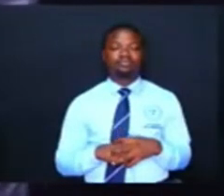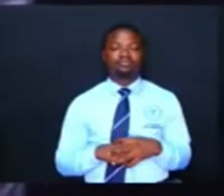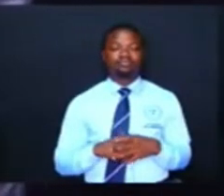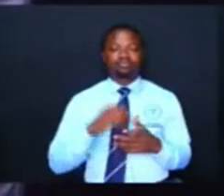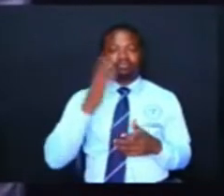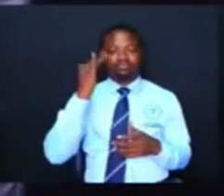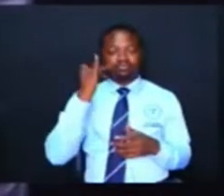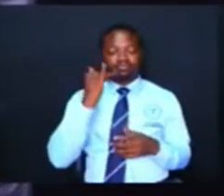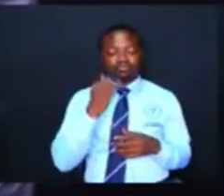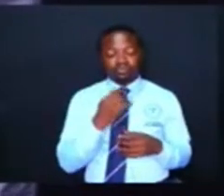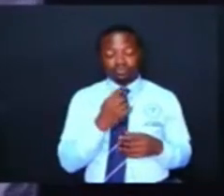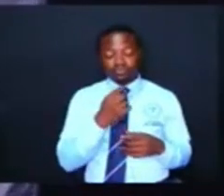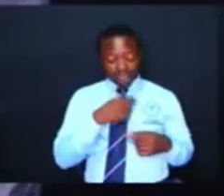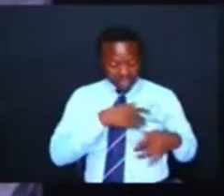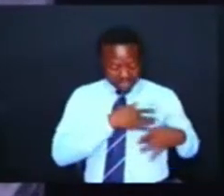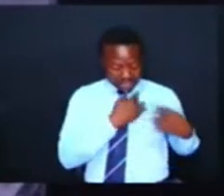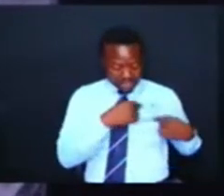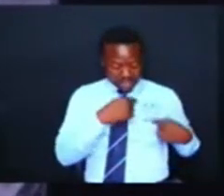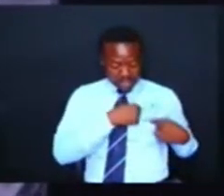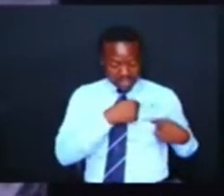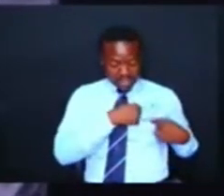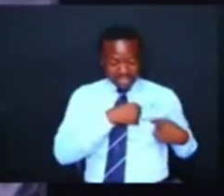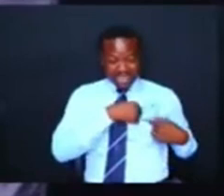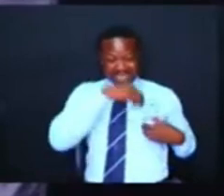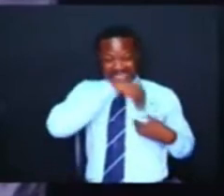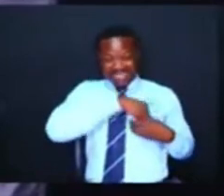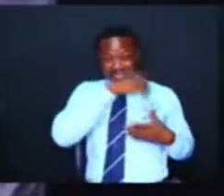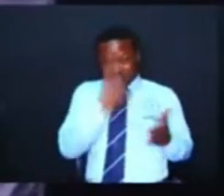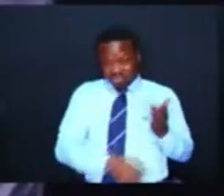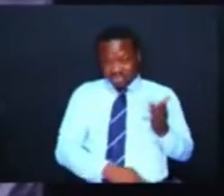For the mouth speaks what the heart is full of.